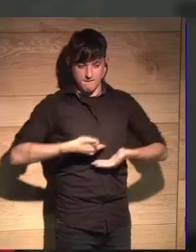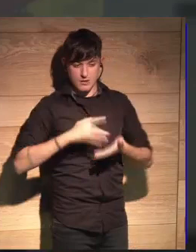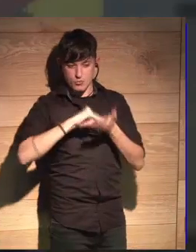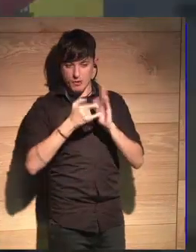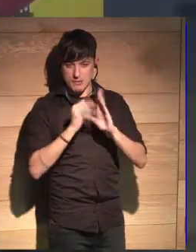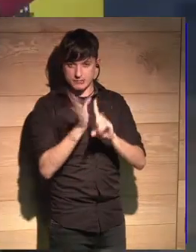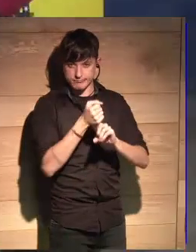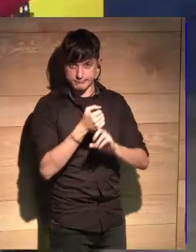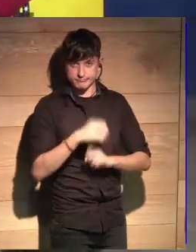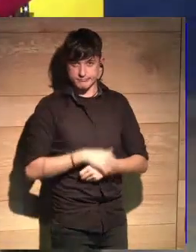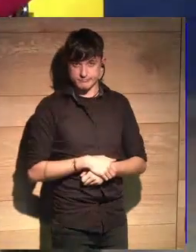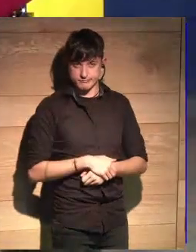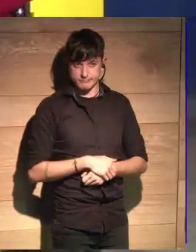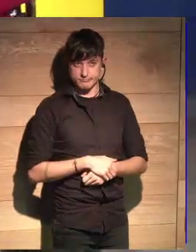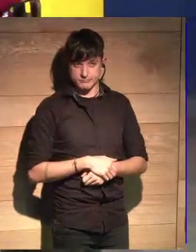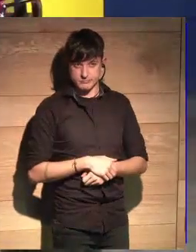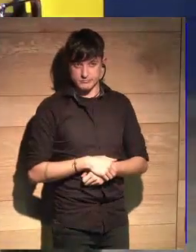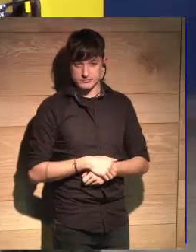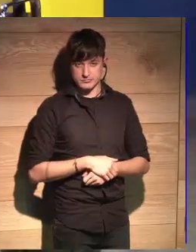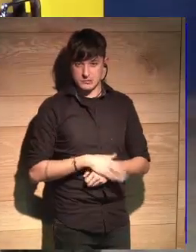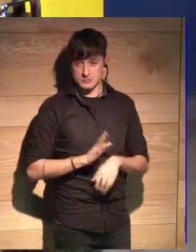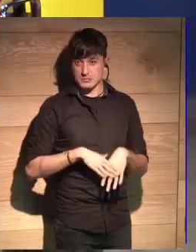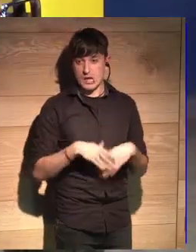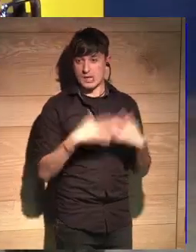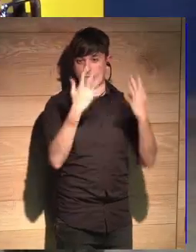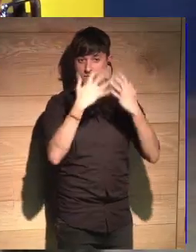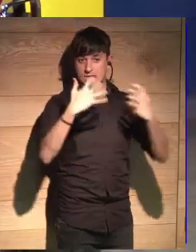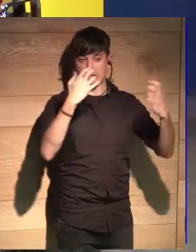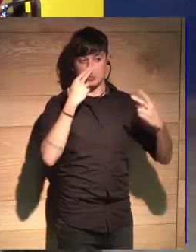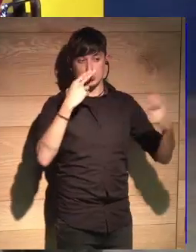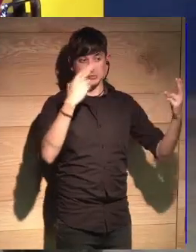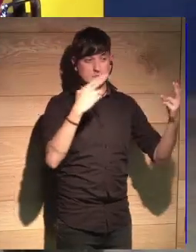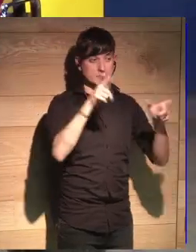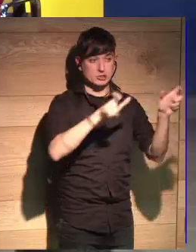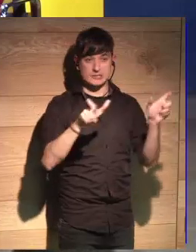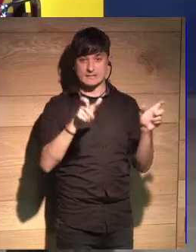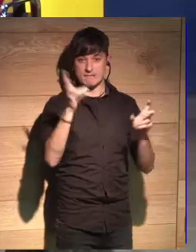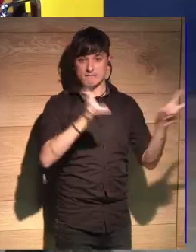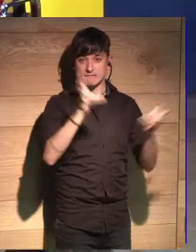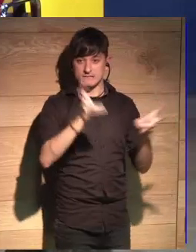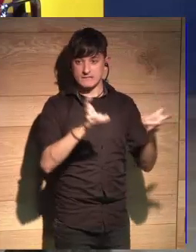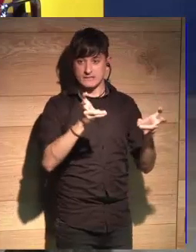Vamos a abrir la palabra para... Let's open up the floor to the audience.